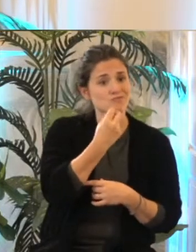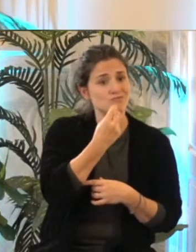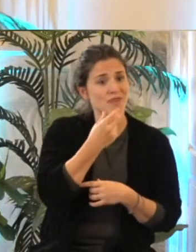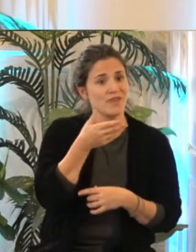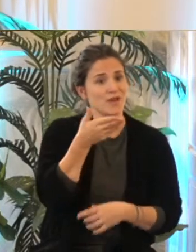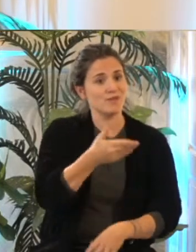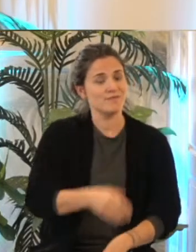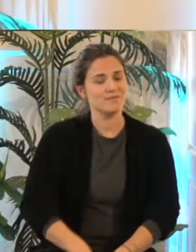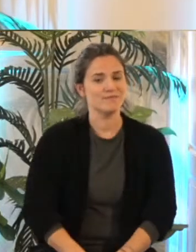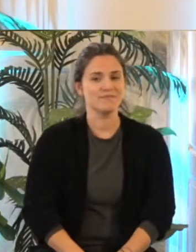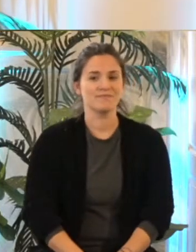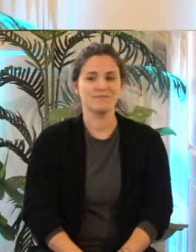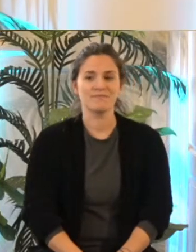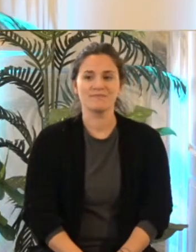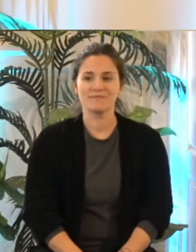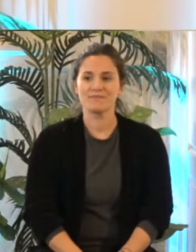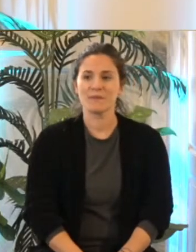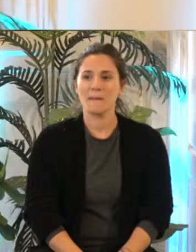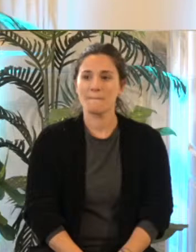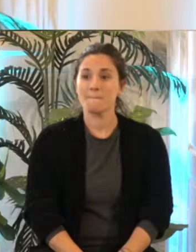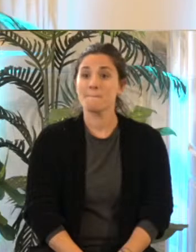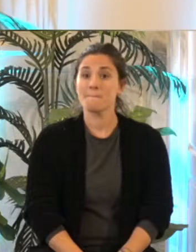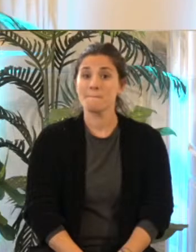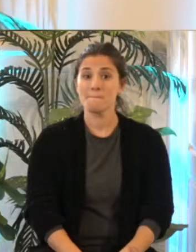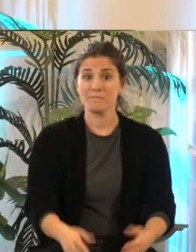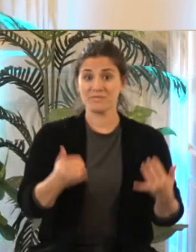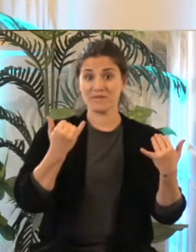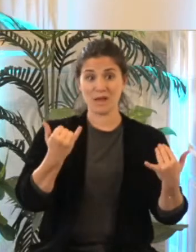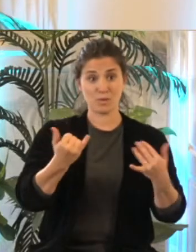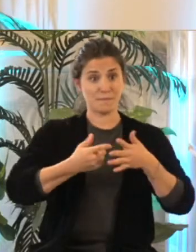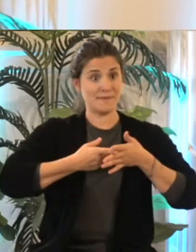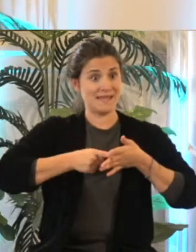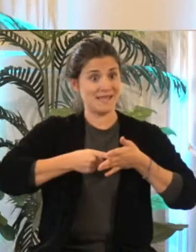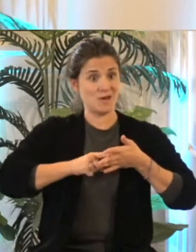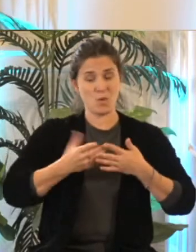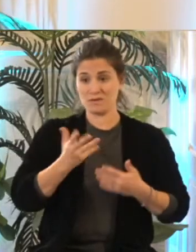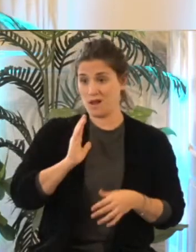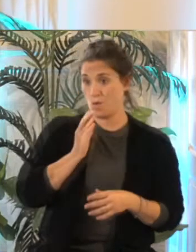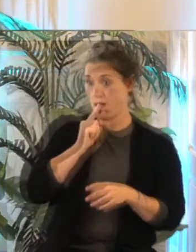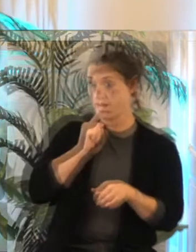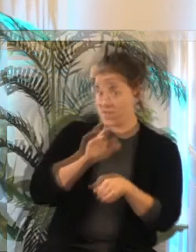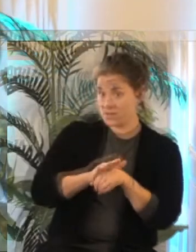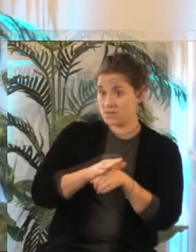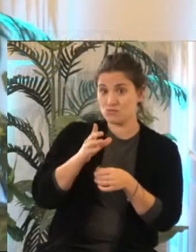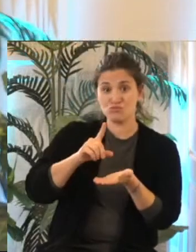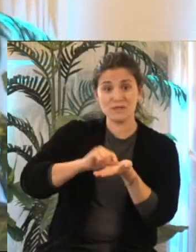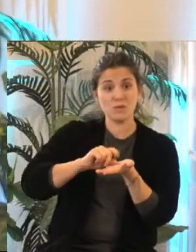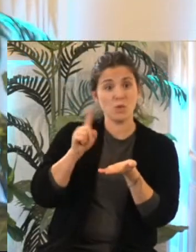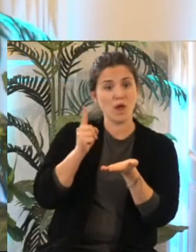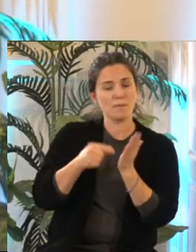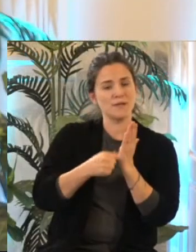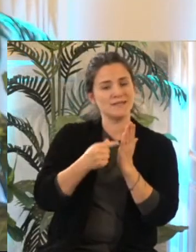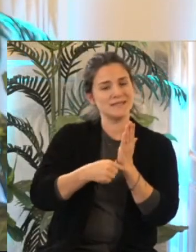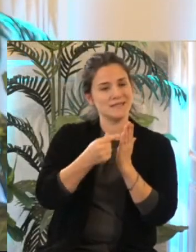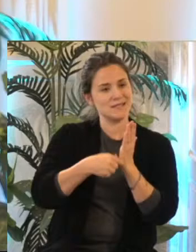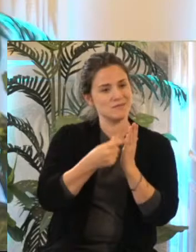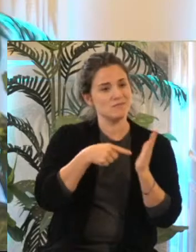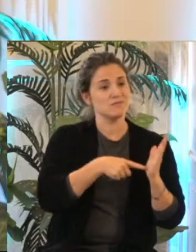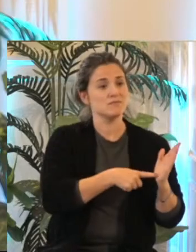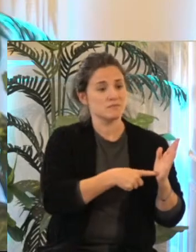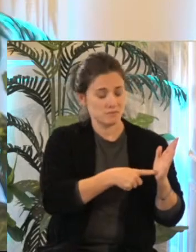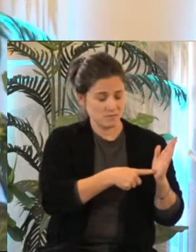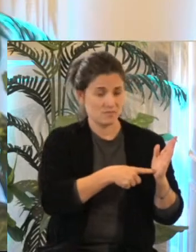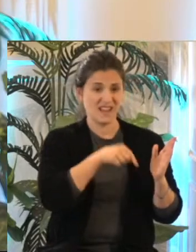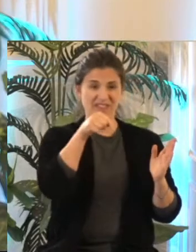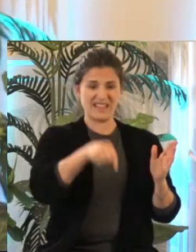and now let us begin by saying our covenant together. Print it in your bulletin. Love